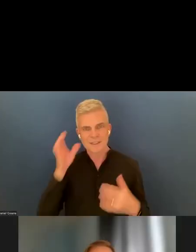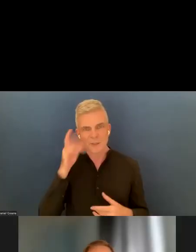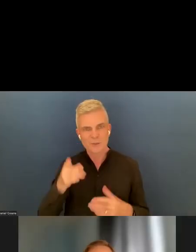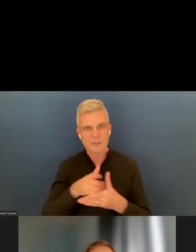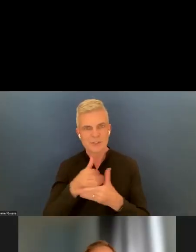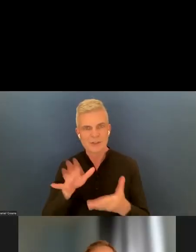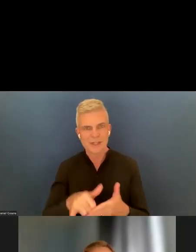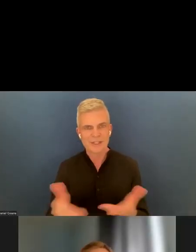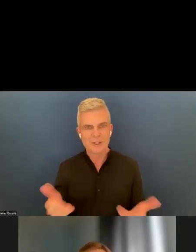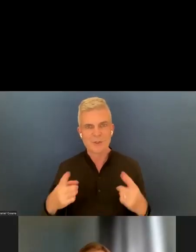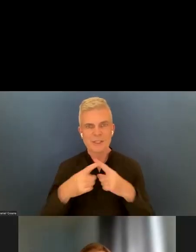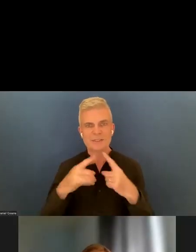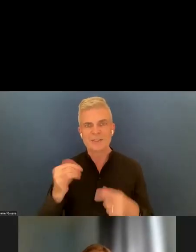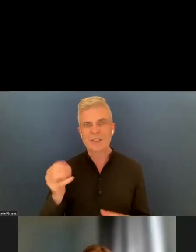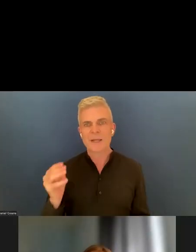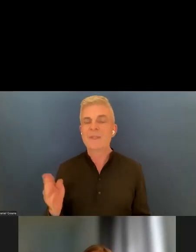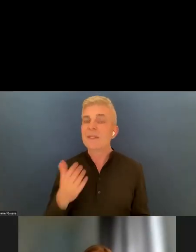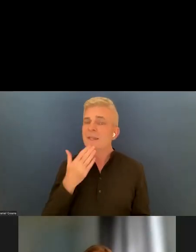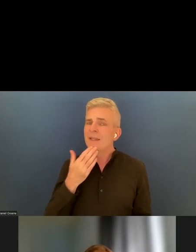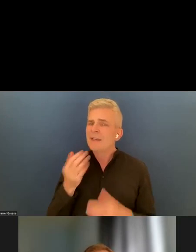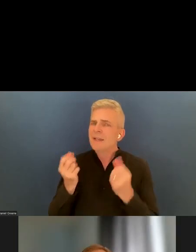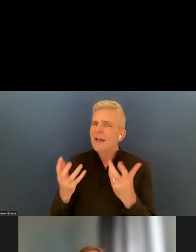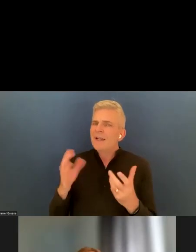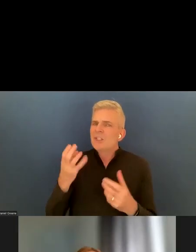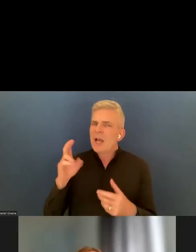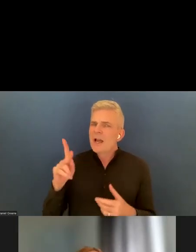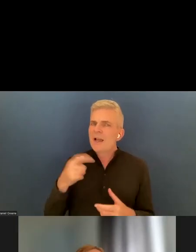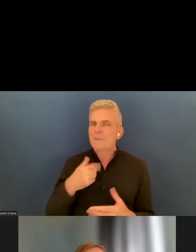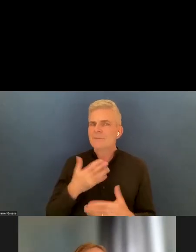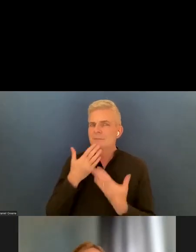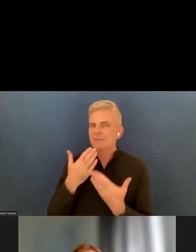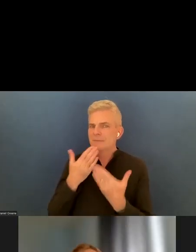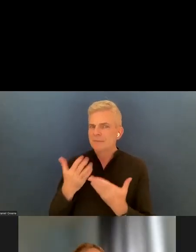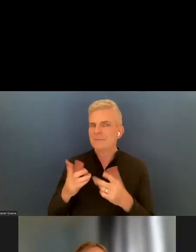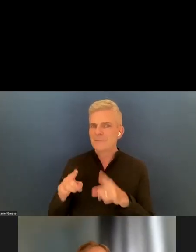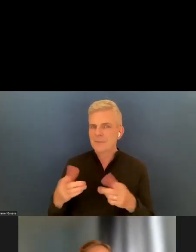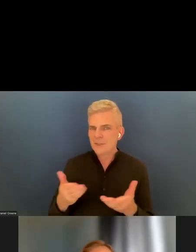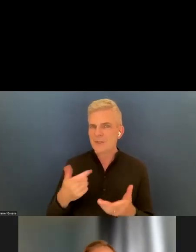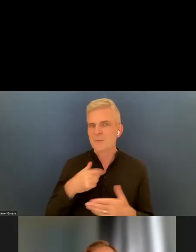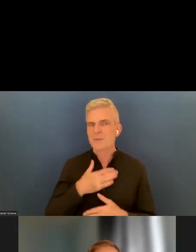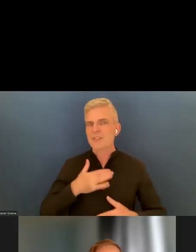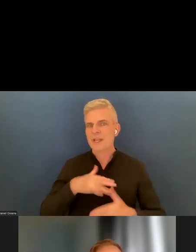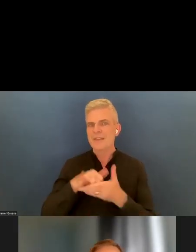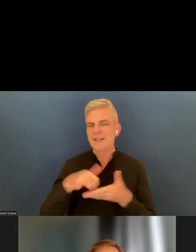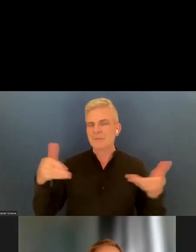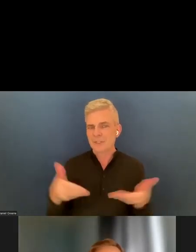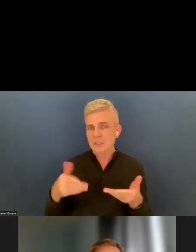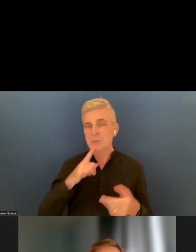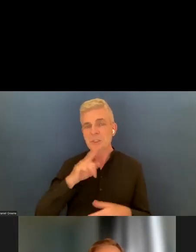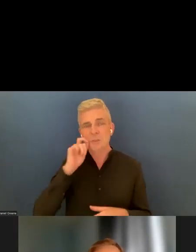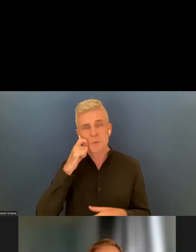Thank you so much, Chuck. I'm really thankful to be here. And I appreciate that introduction. It's very cool to hear everyone share this